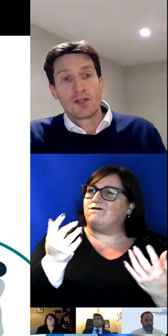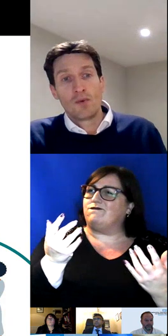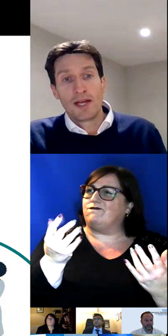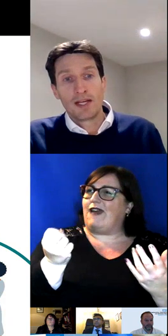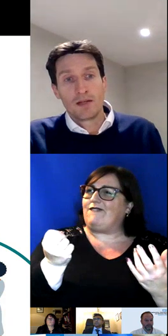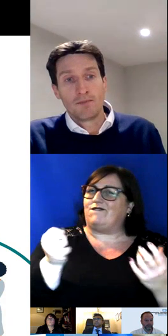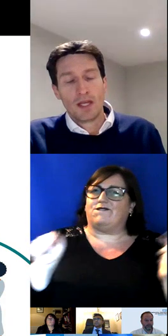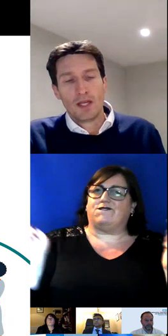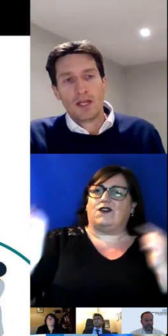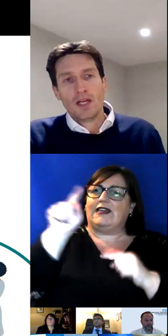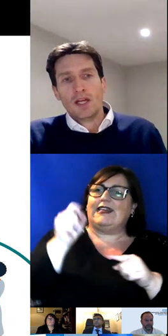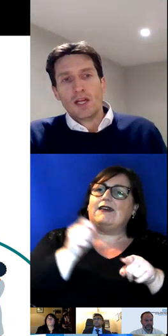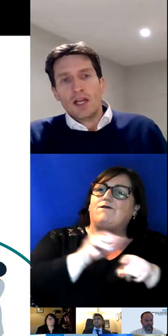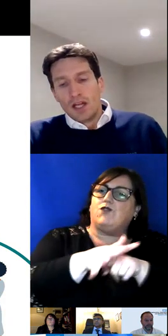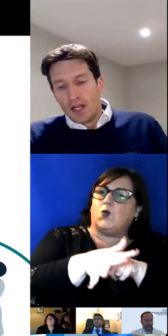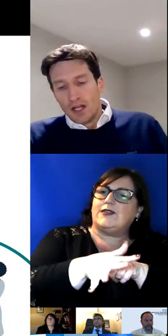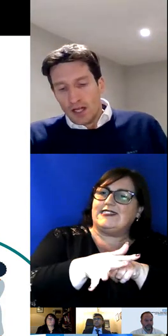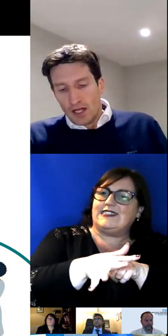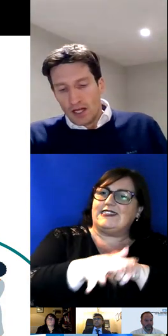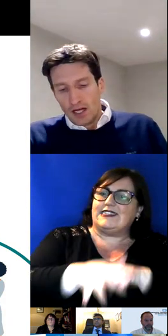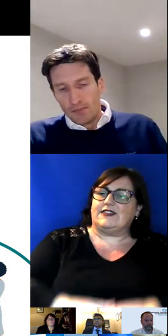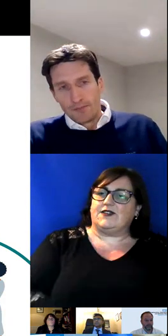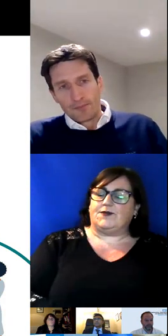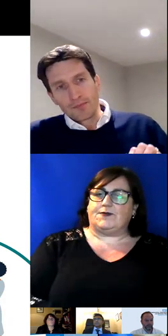the decisions that we make.